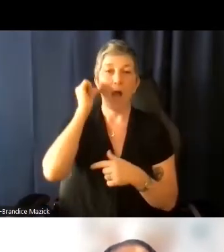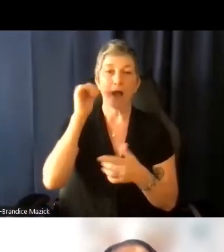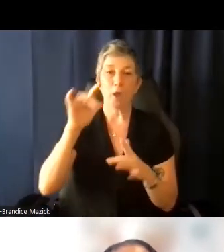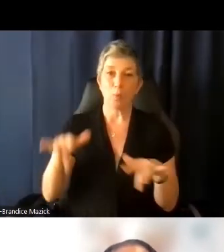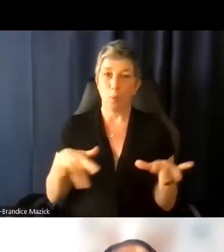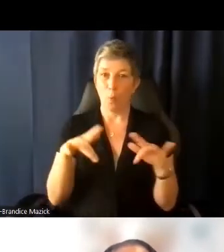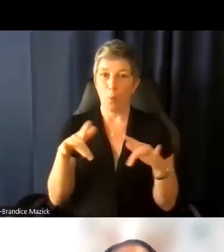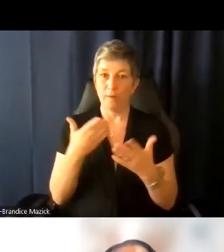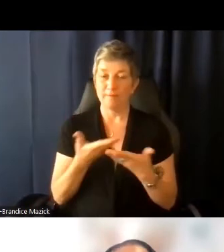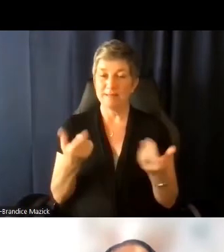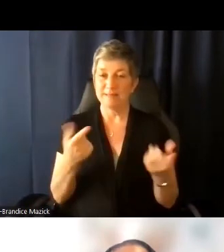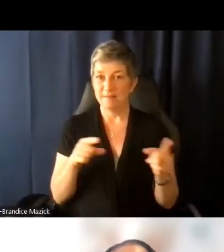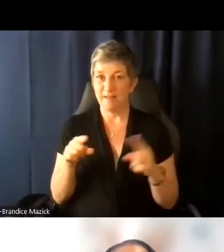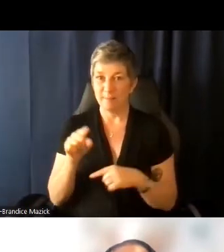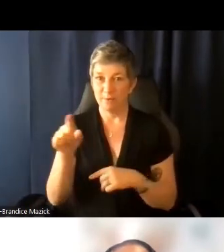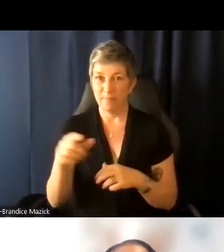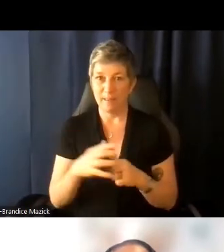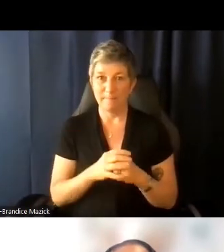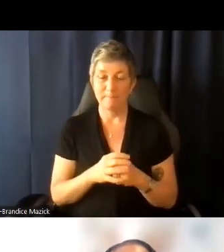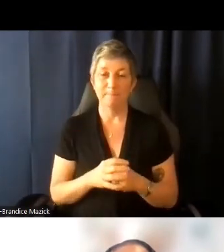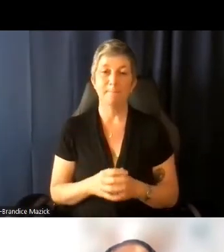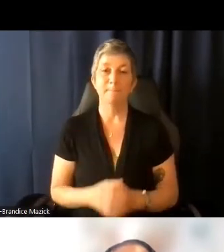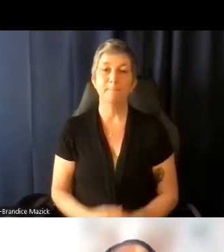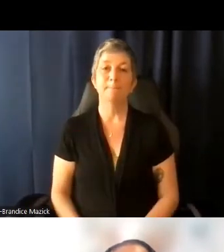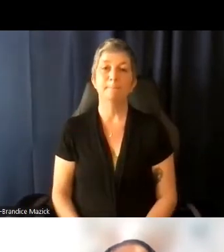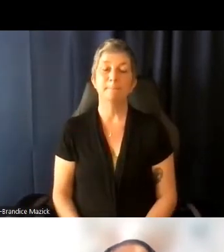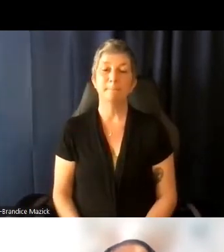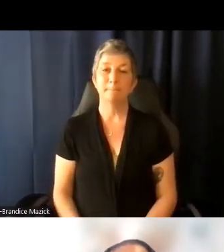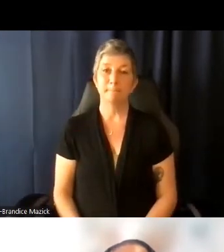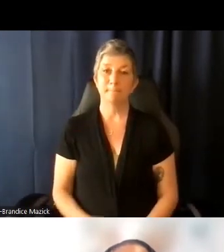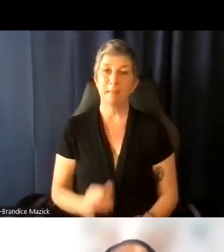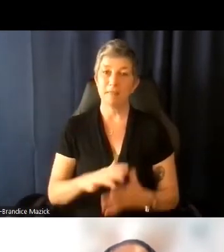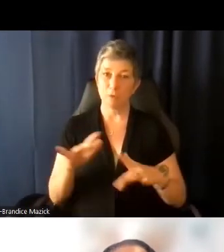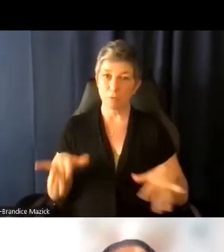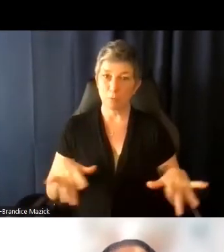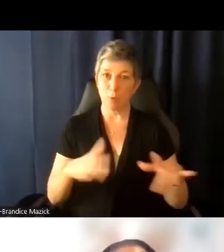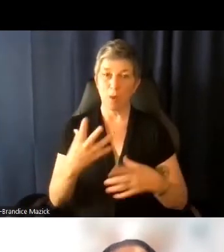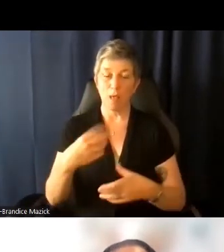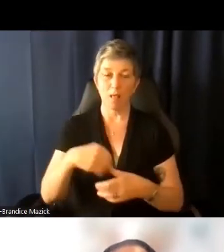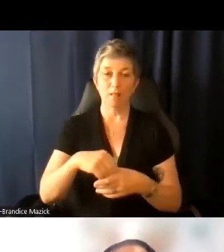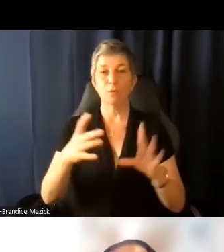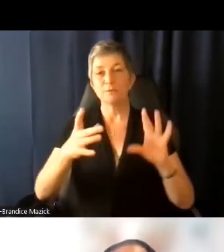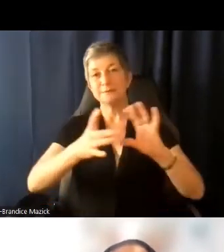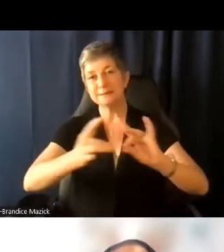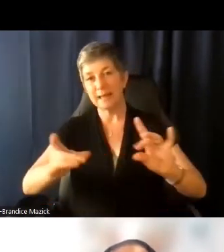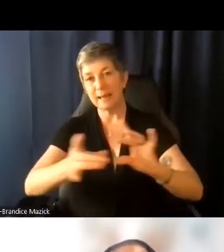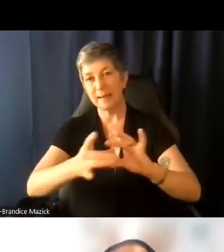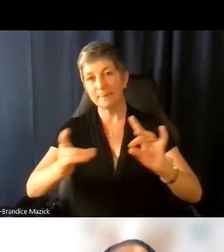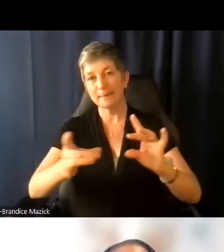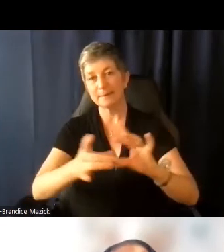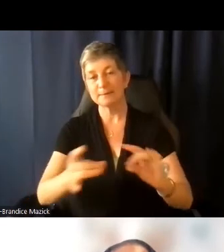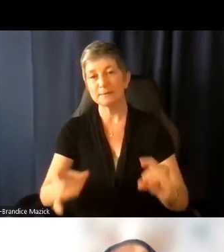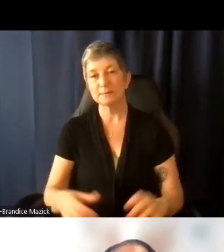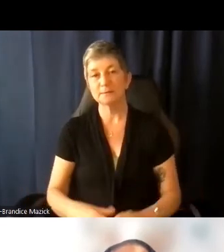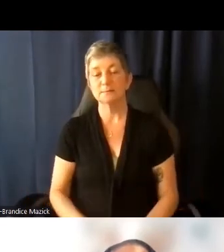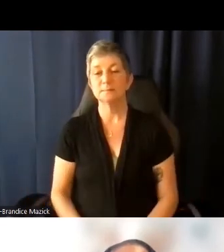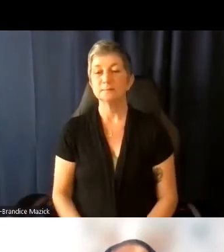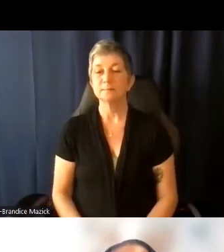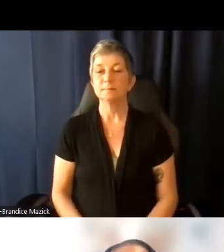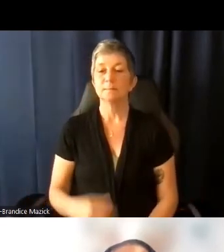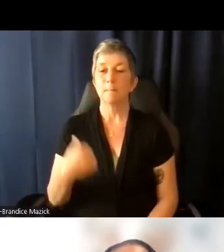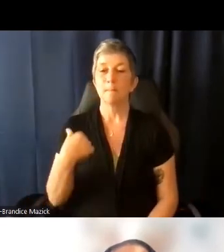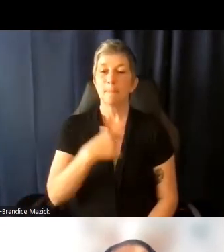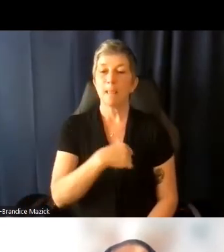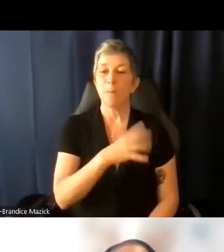that have happened to them. And those recordings include statements where we're talking